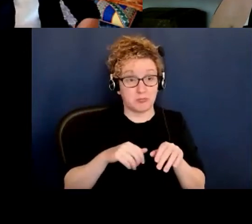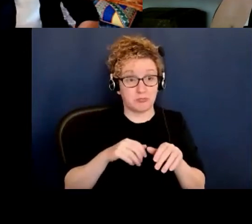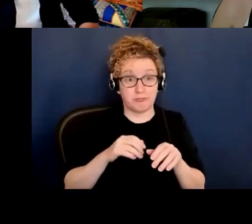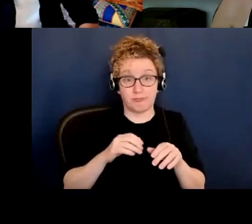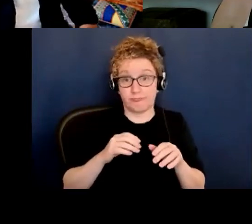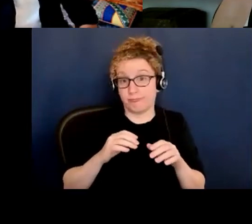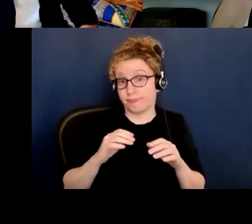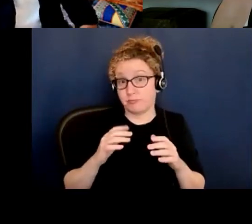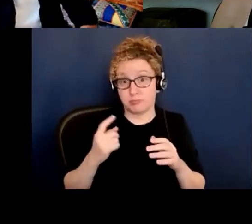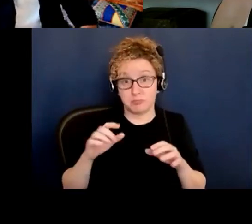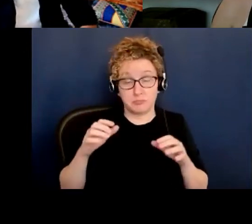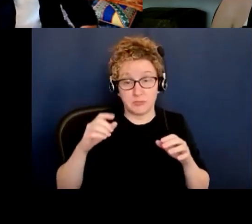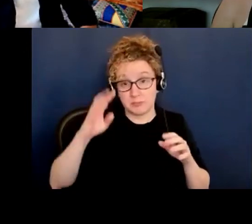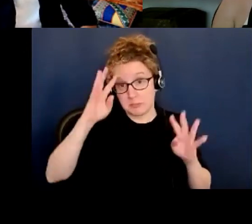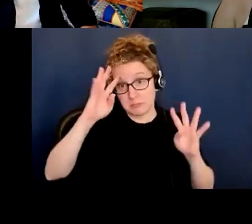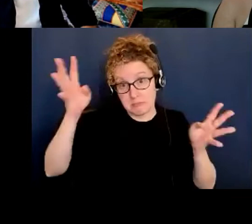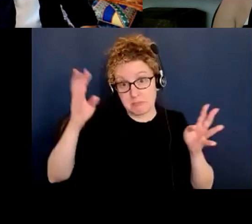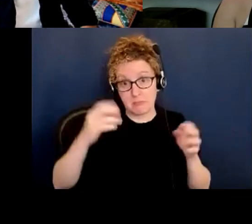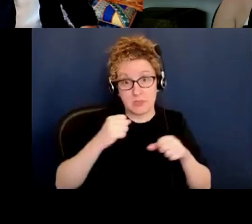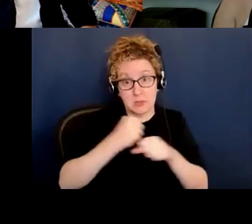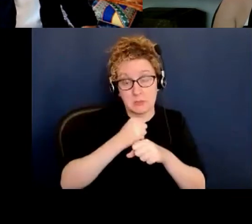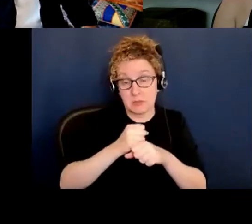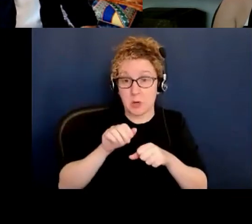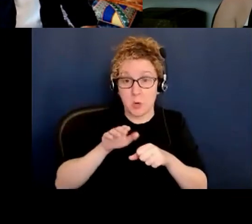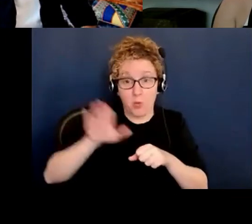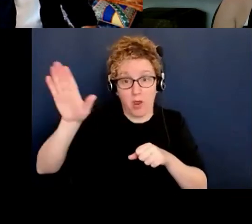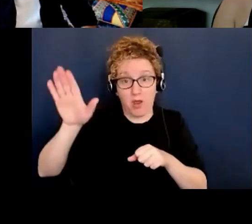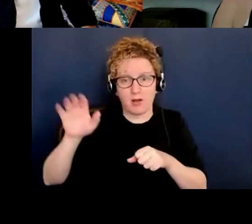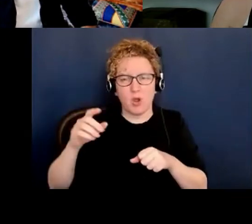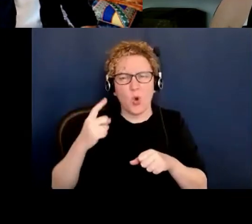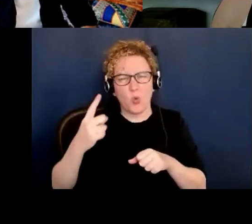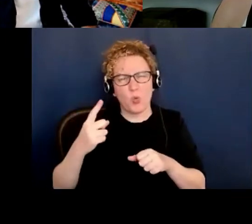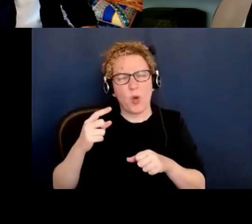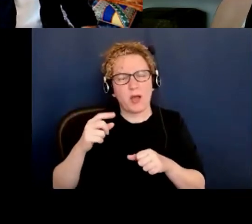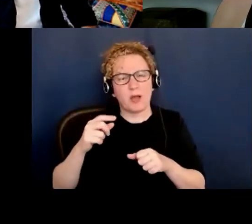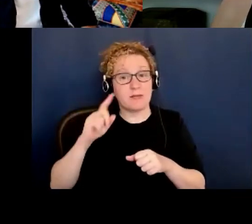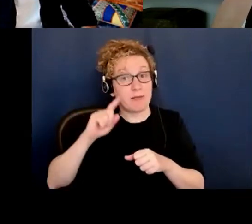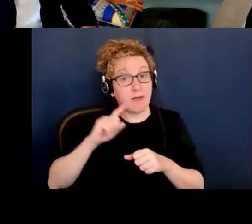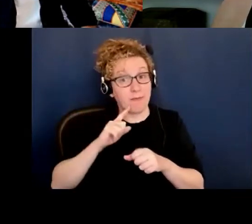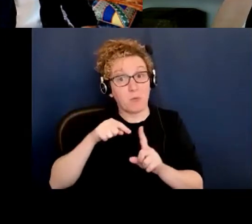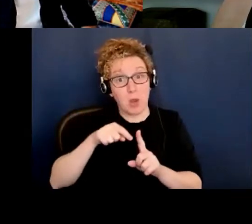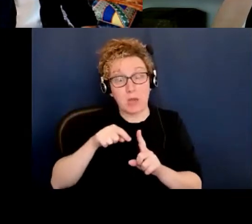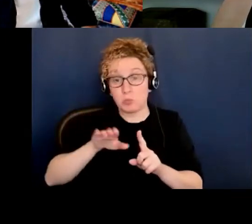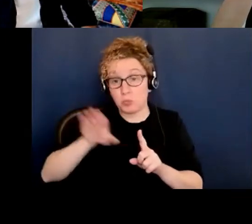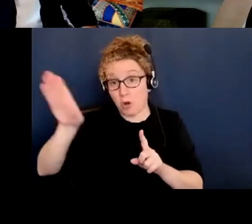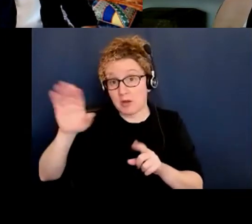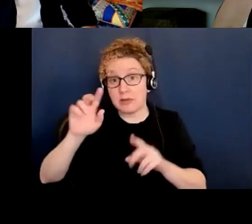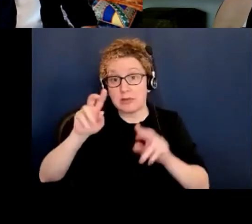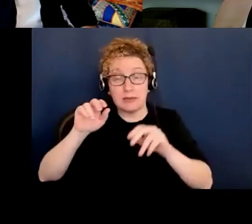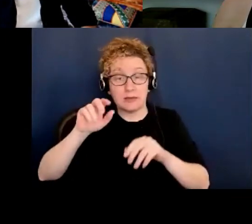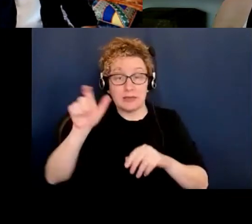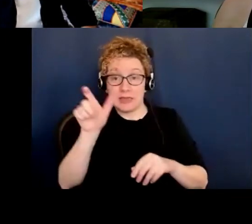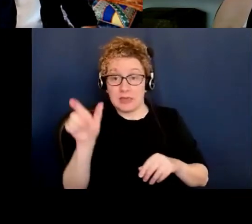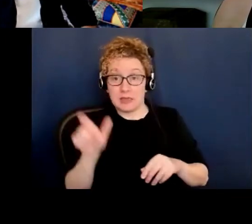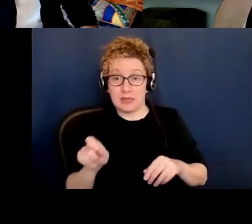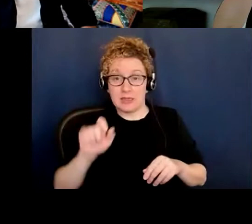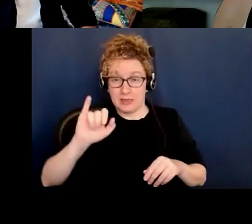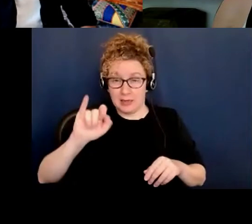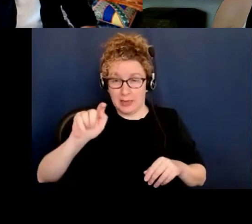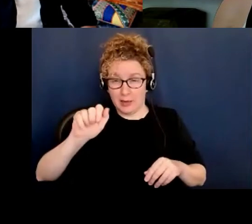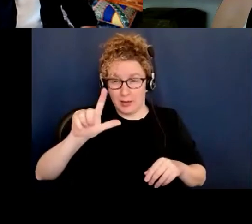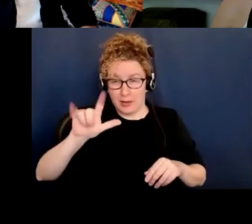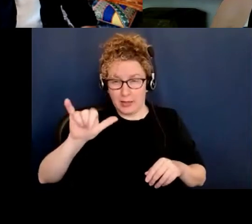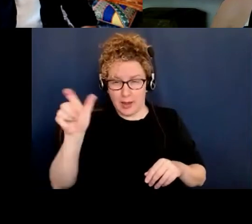to local Italian students on one of those grants. We're actually going to feature somebody in our upcoming magazine,